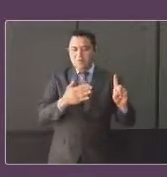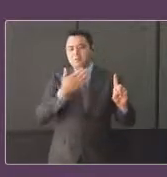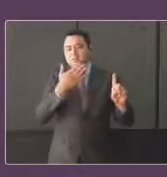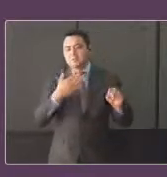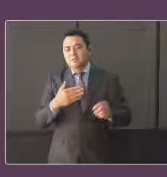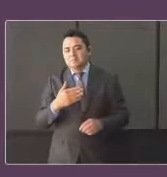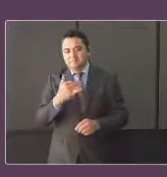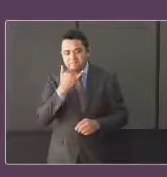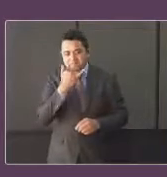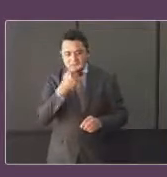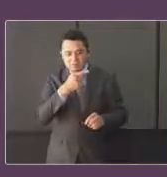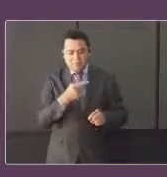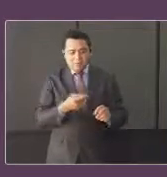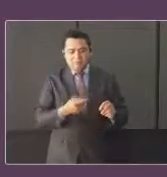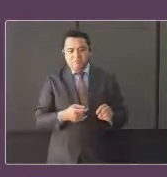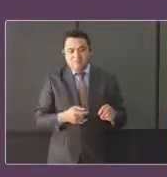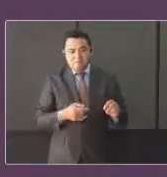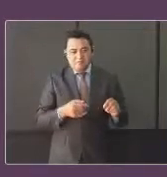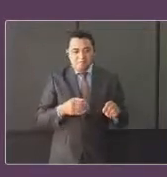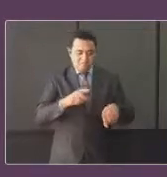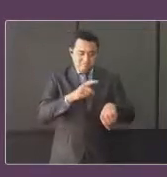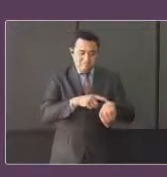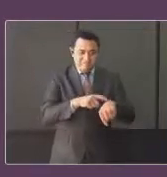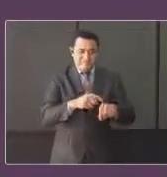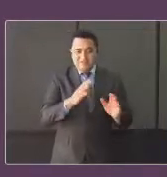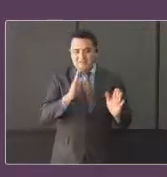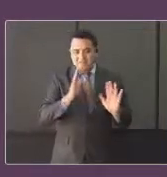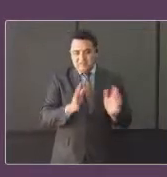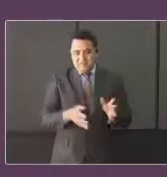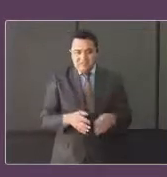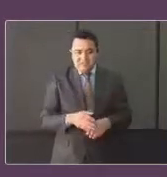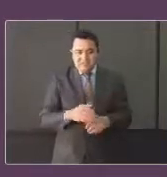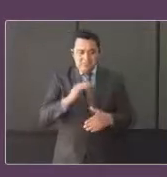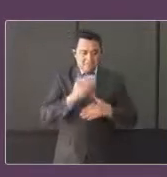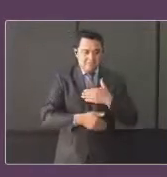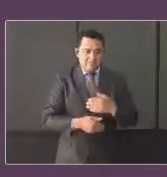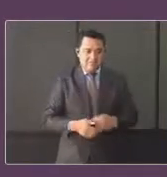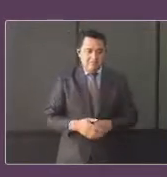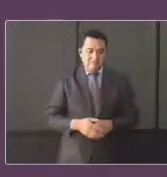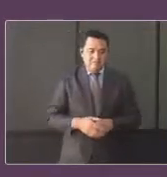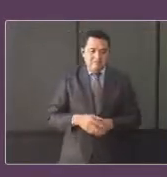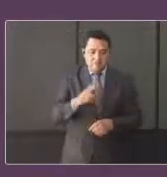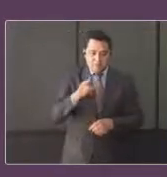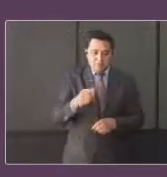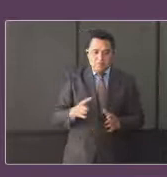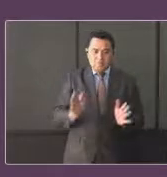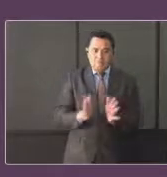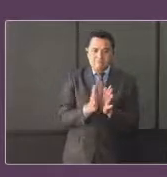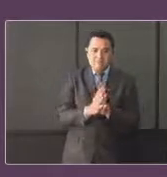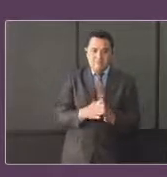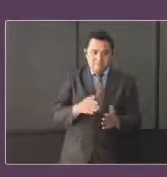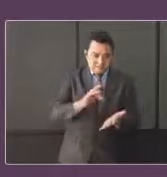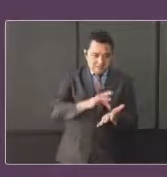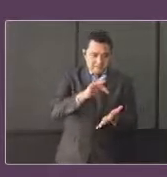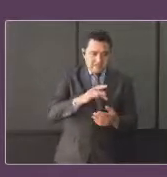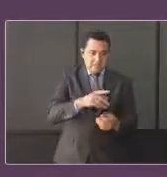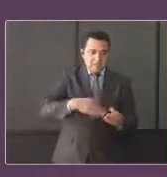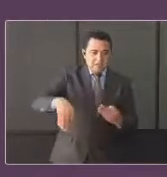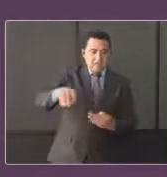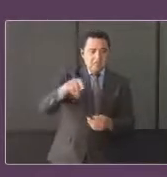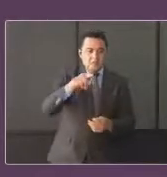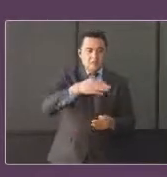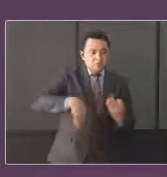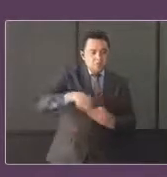out of time already. In reality, you have started to cover the second part of this round. Thank you